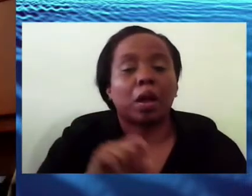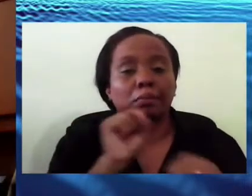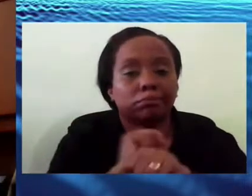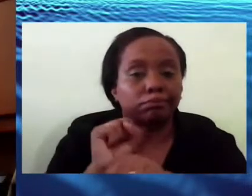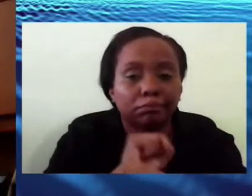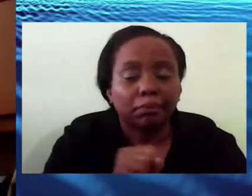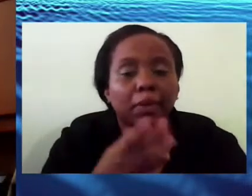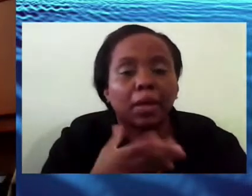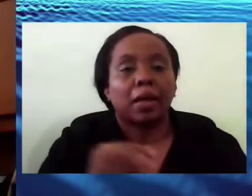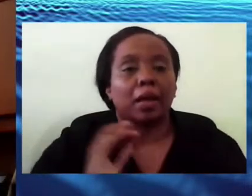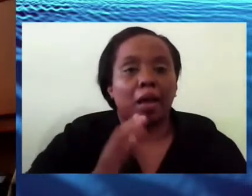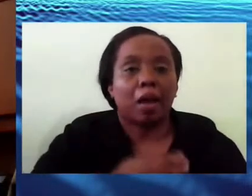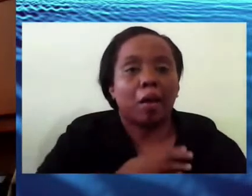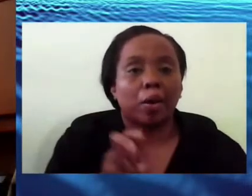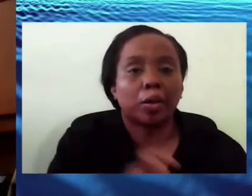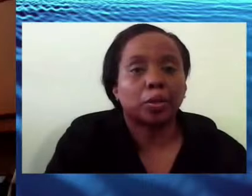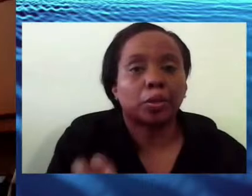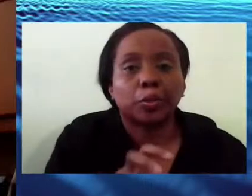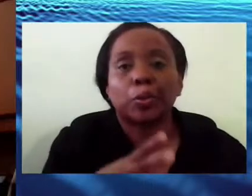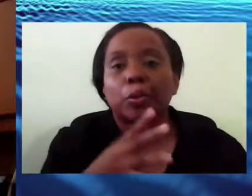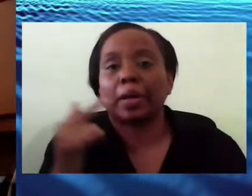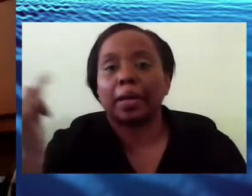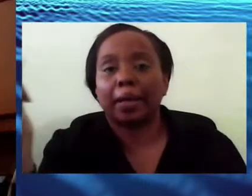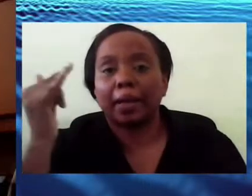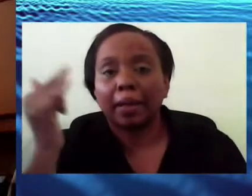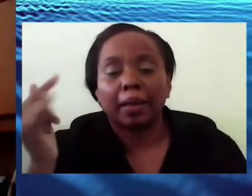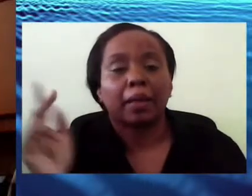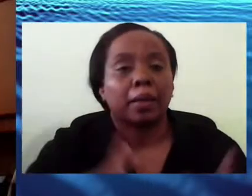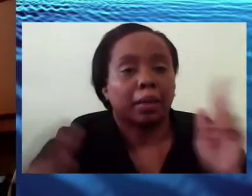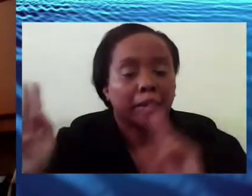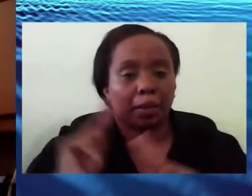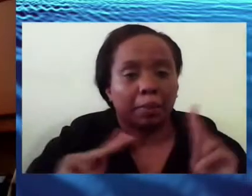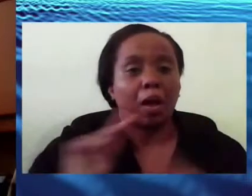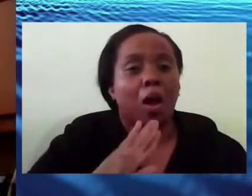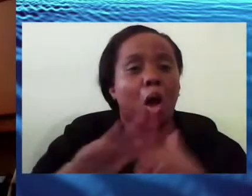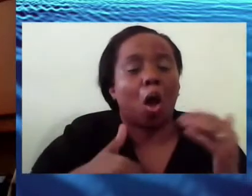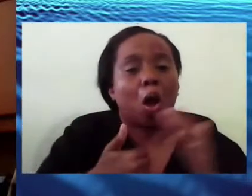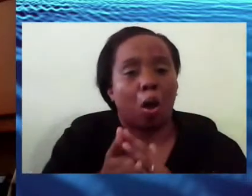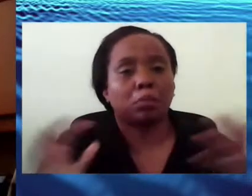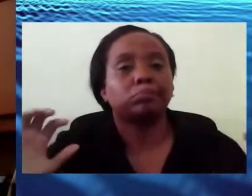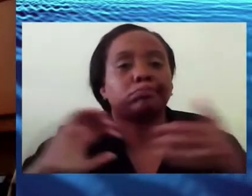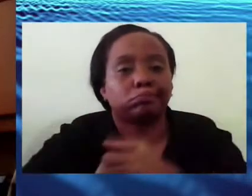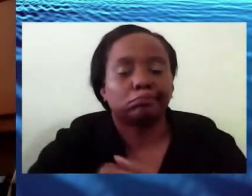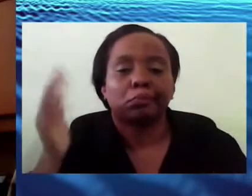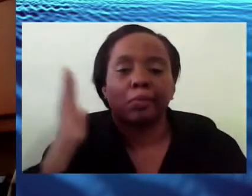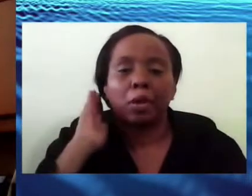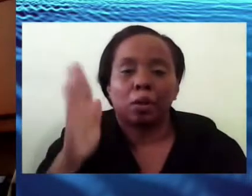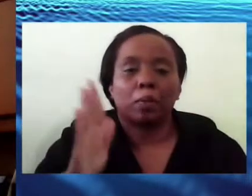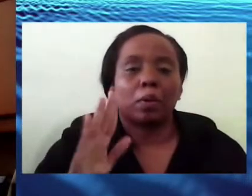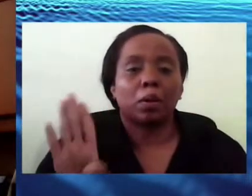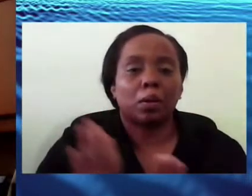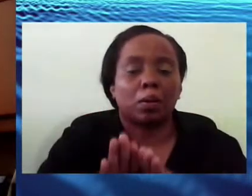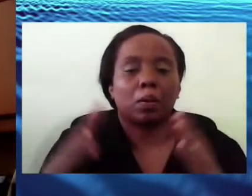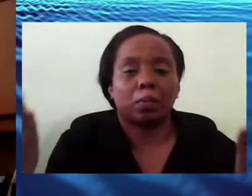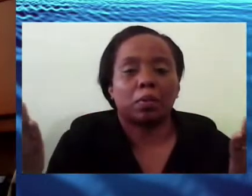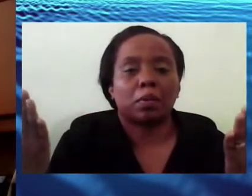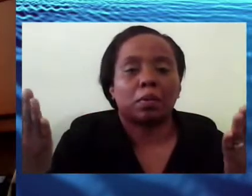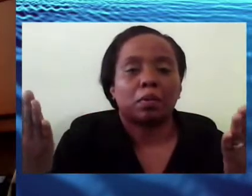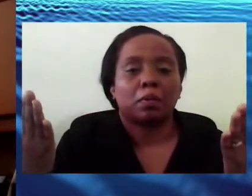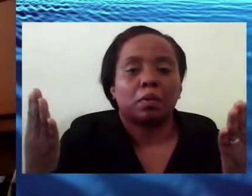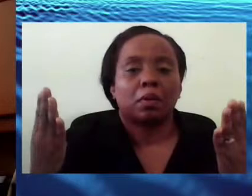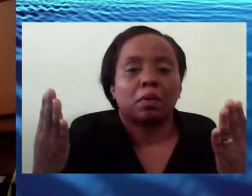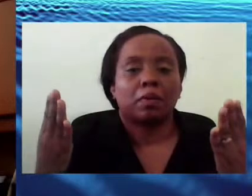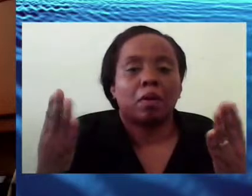and our tour operators and airline partners abroad in the markets, that we will very much be in a position to reopen Barbados for traffic